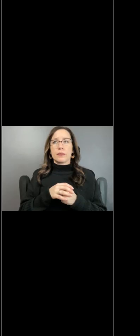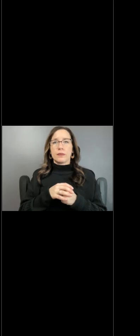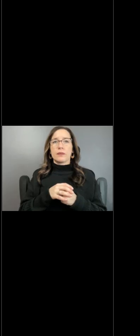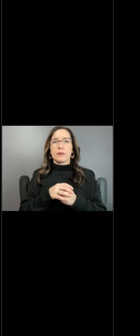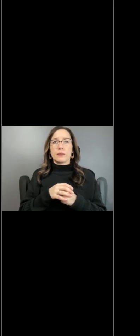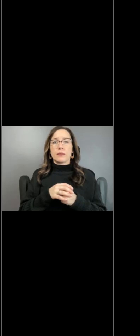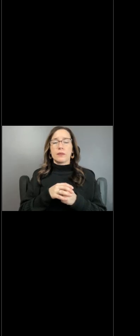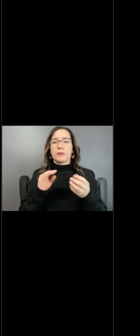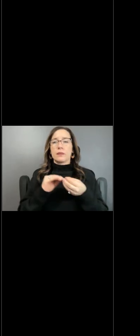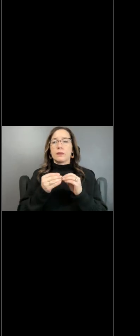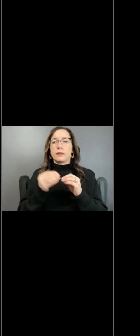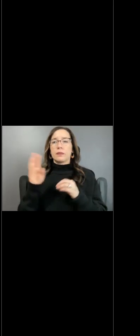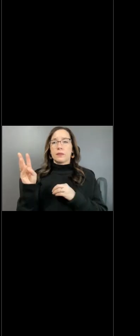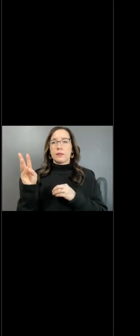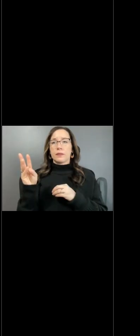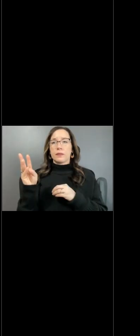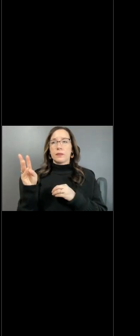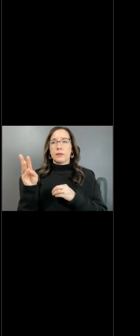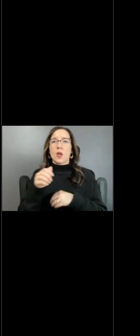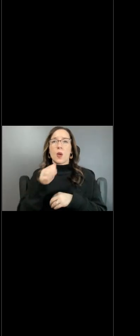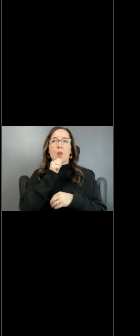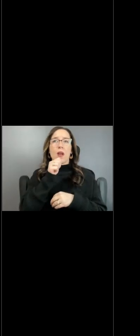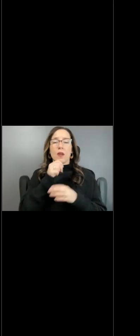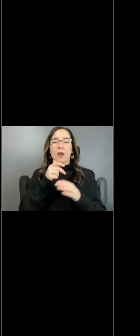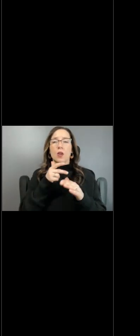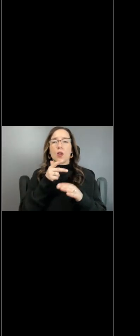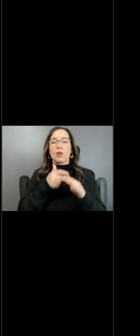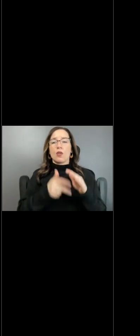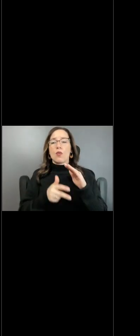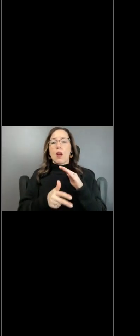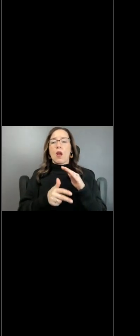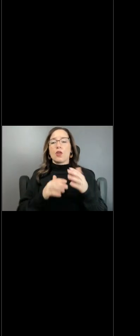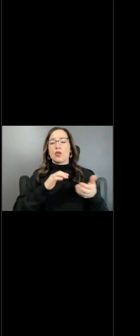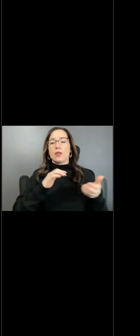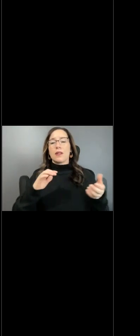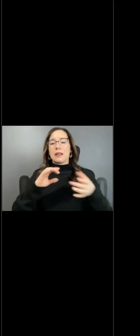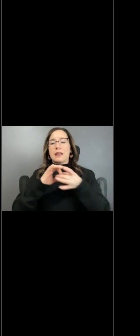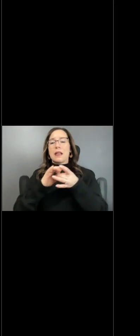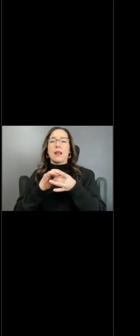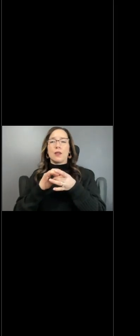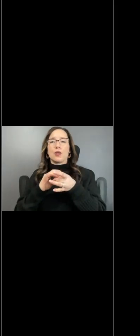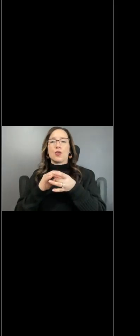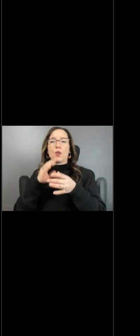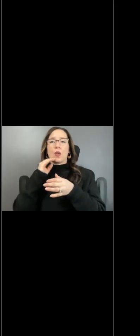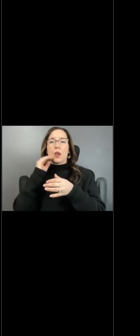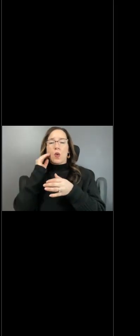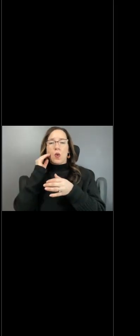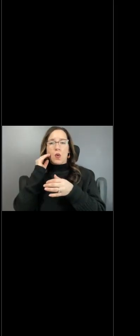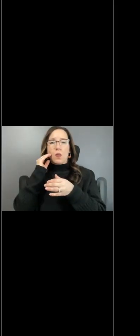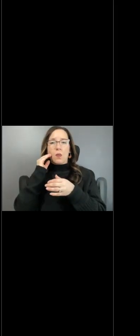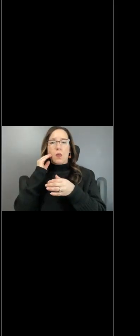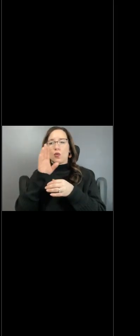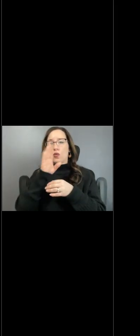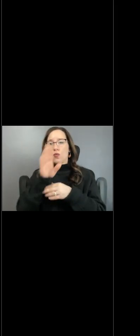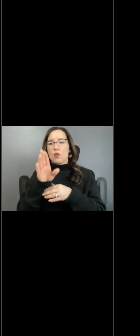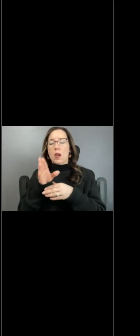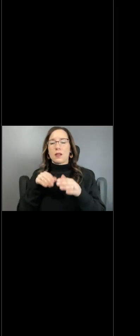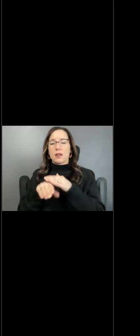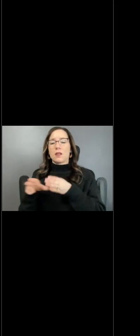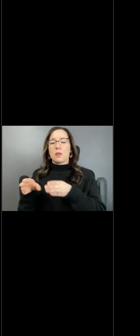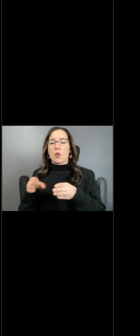Number 6, a private garage attached dwelling unit require both directly connecting accessible route and a